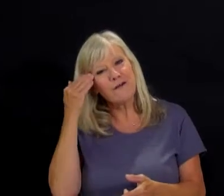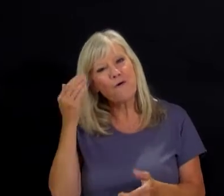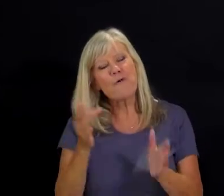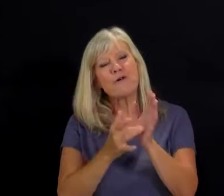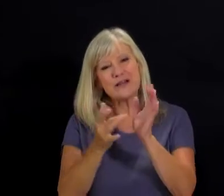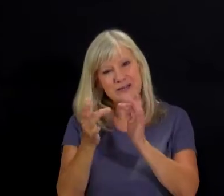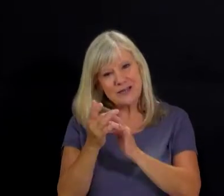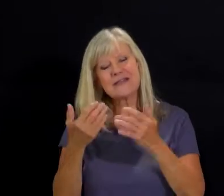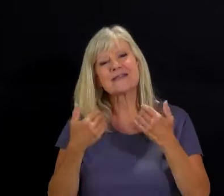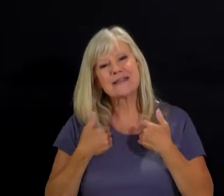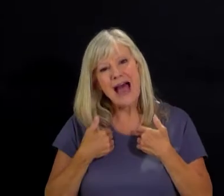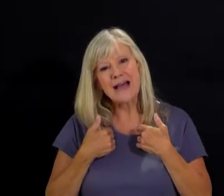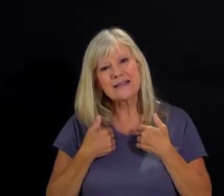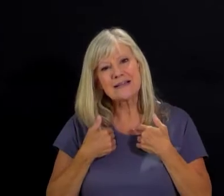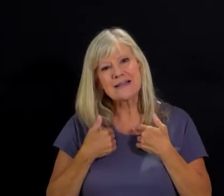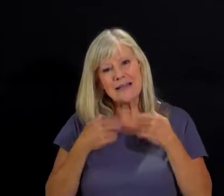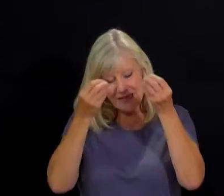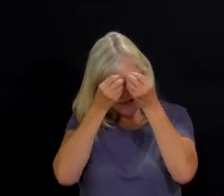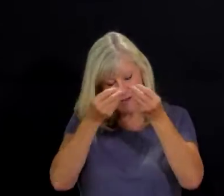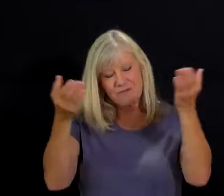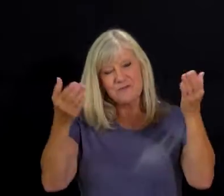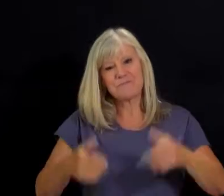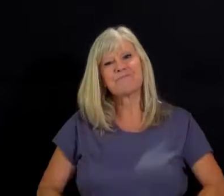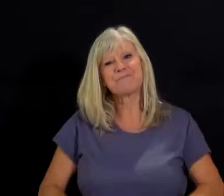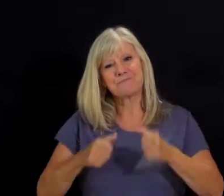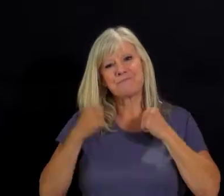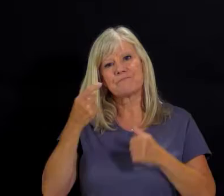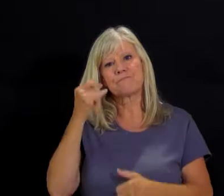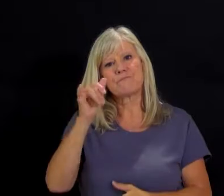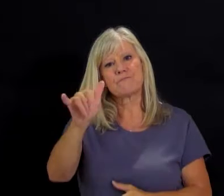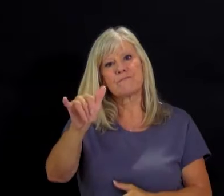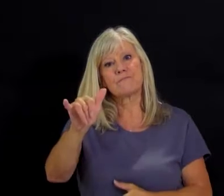words of eternal life.